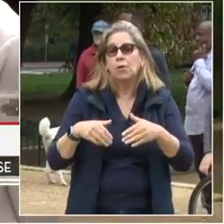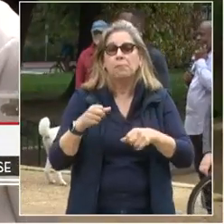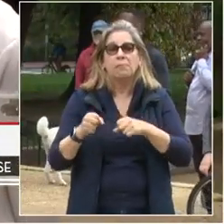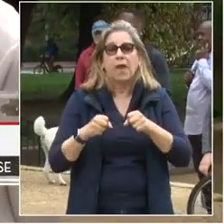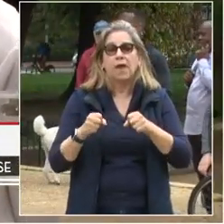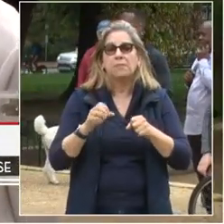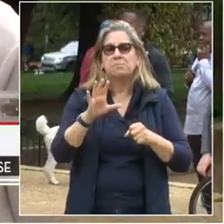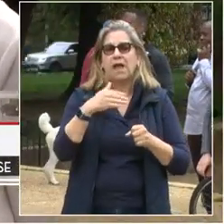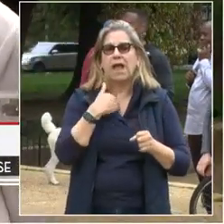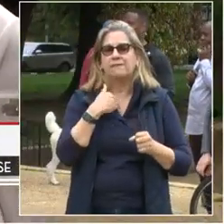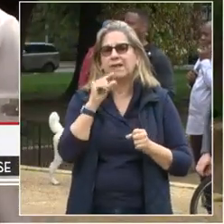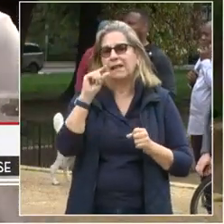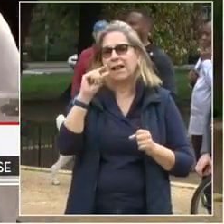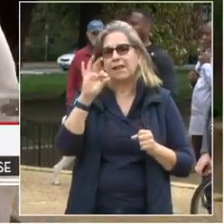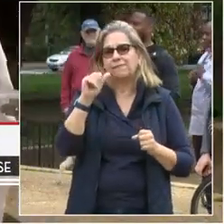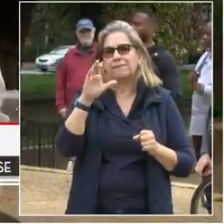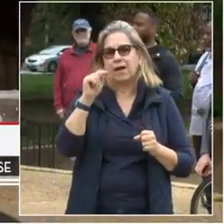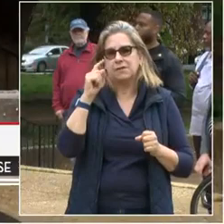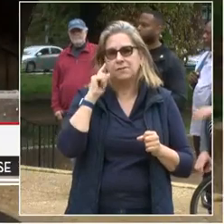more than